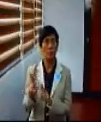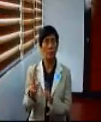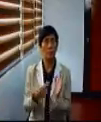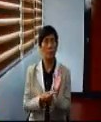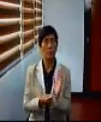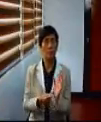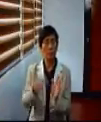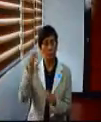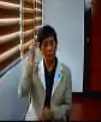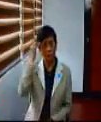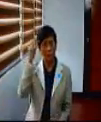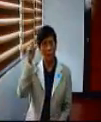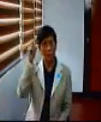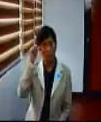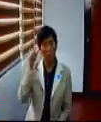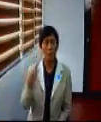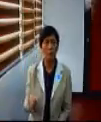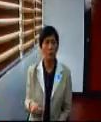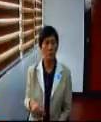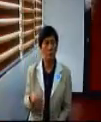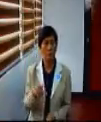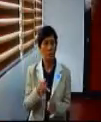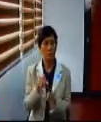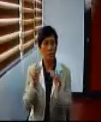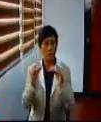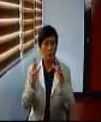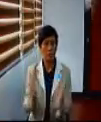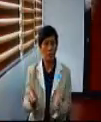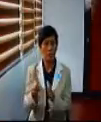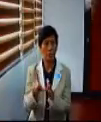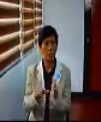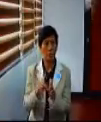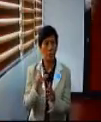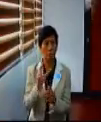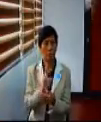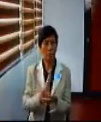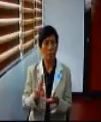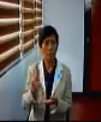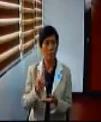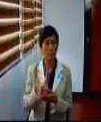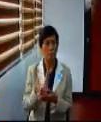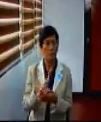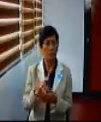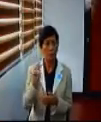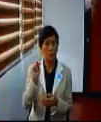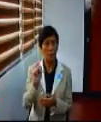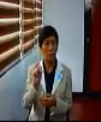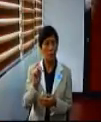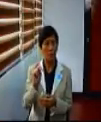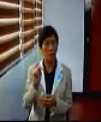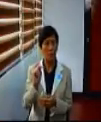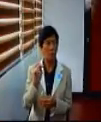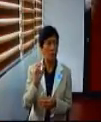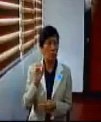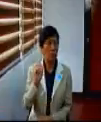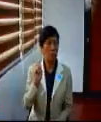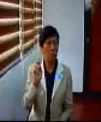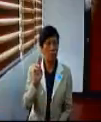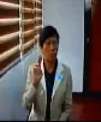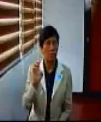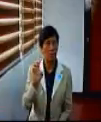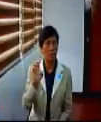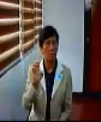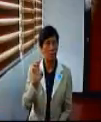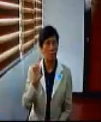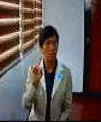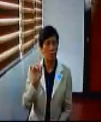Mr. Michael Addo. He is a professor of law at the University of Notre Dame, a director of the law program at